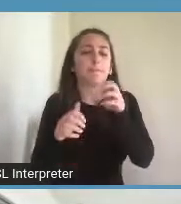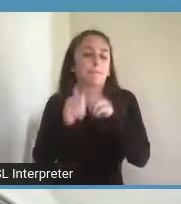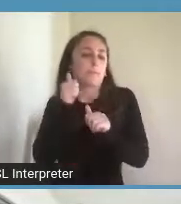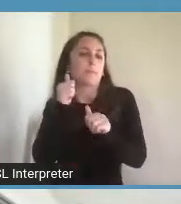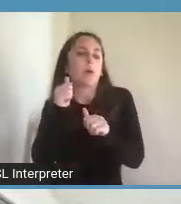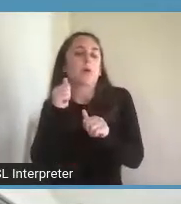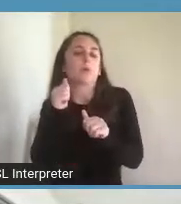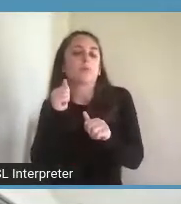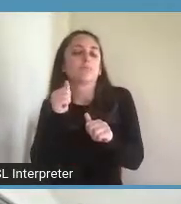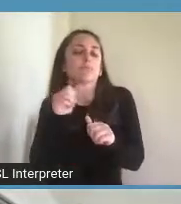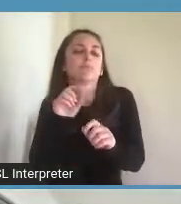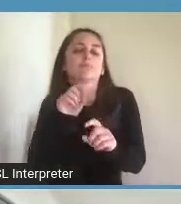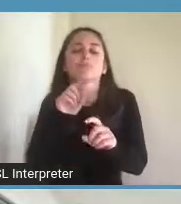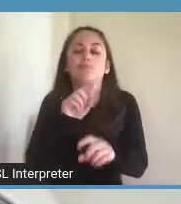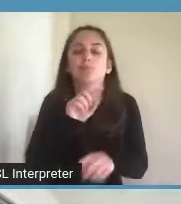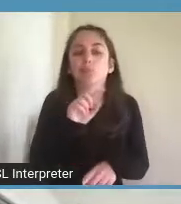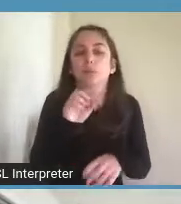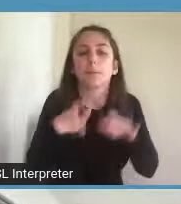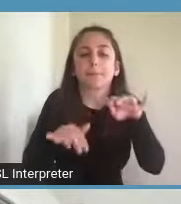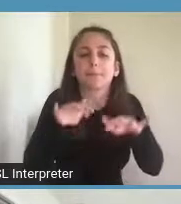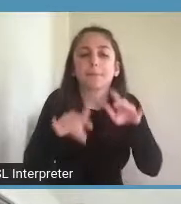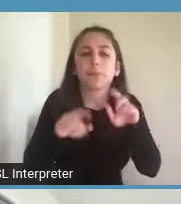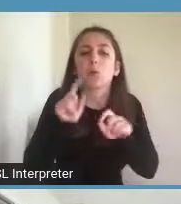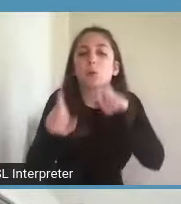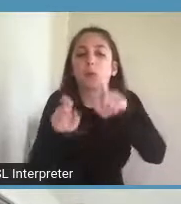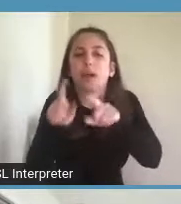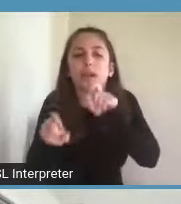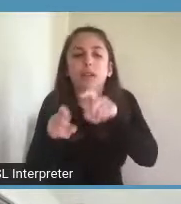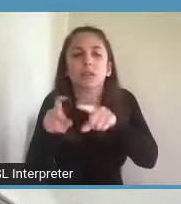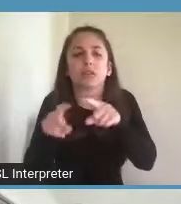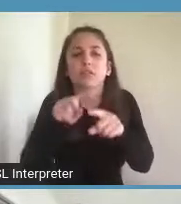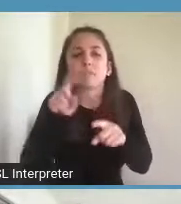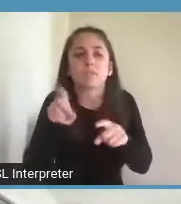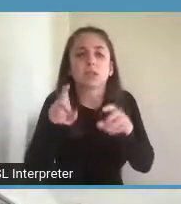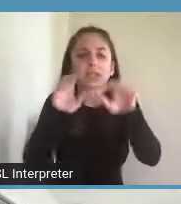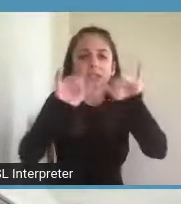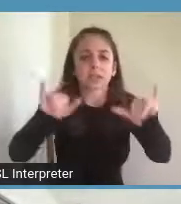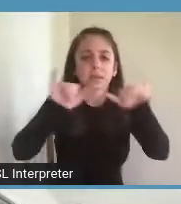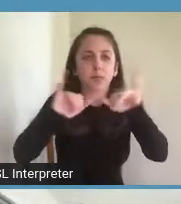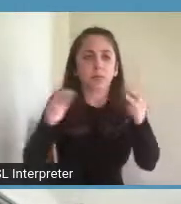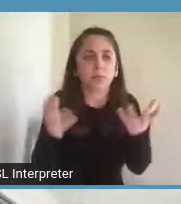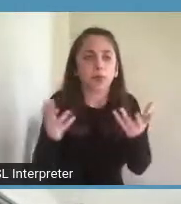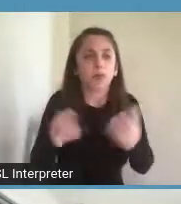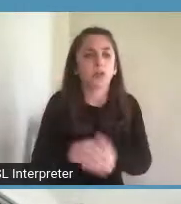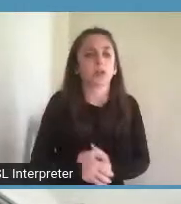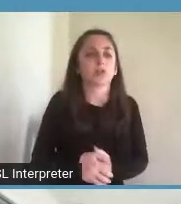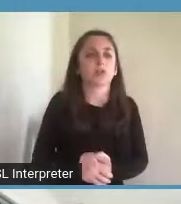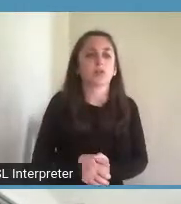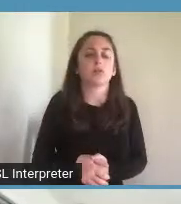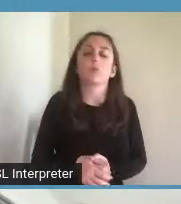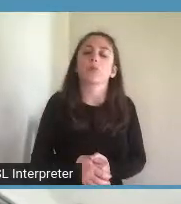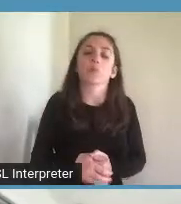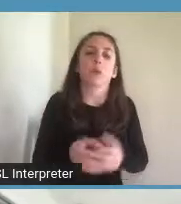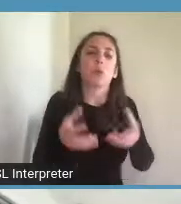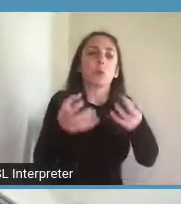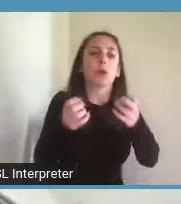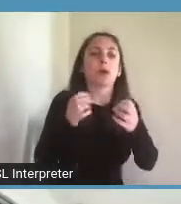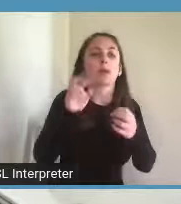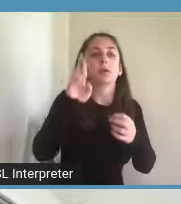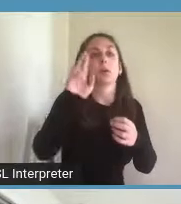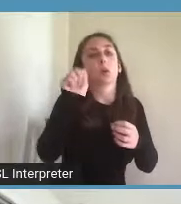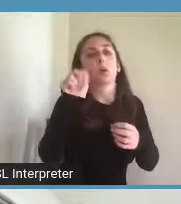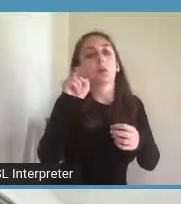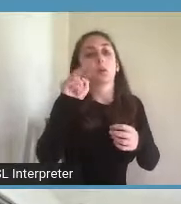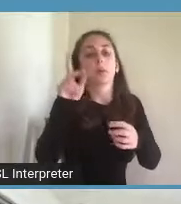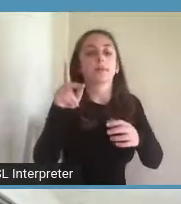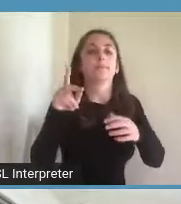that lead people to my site and how many people clicked. And it'll also tell me what rank I am. So you want to be in the top 5 results for the keywords